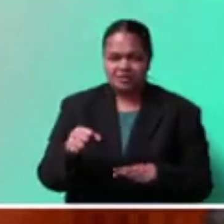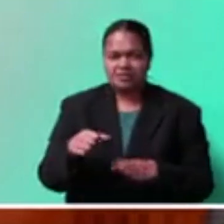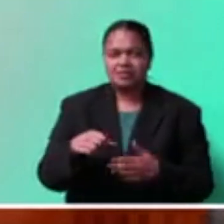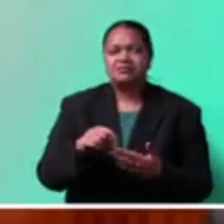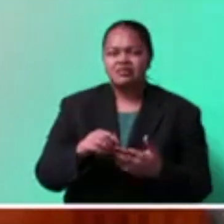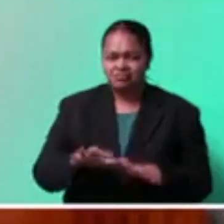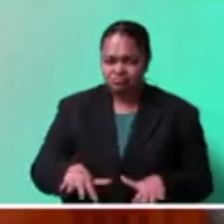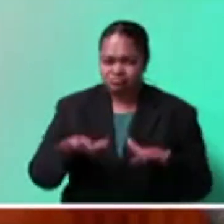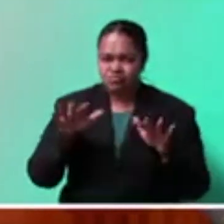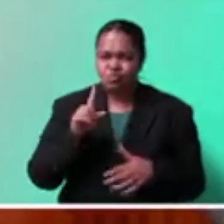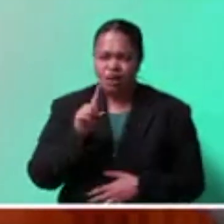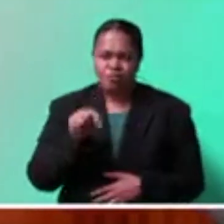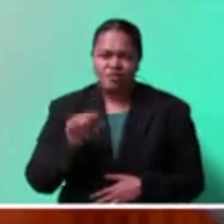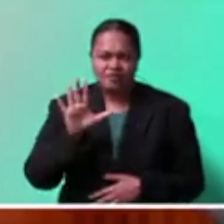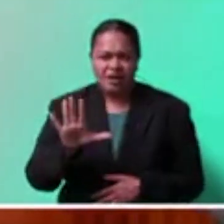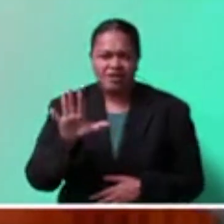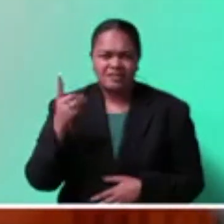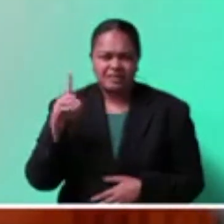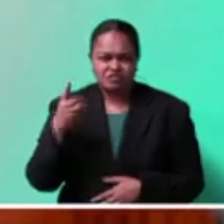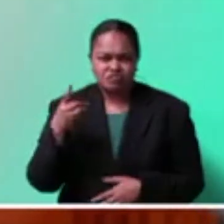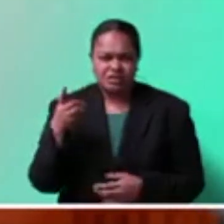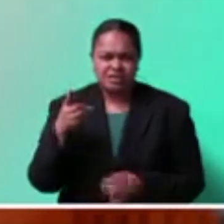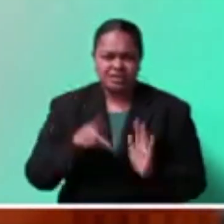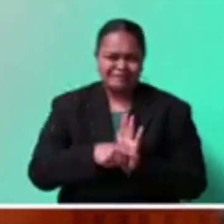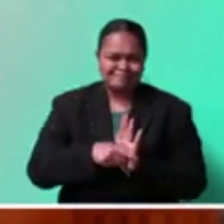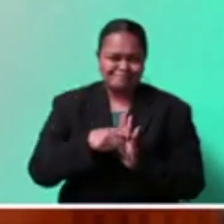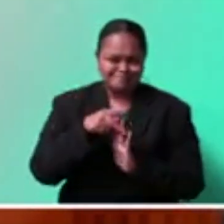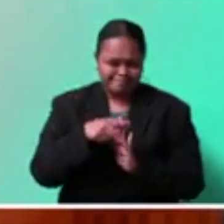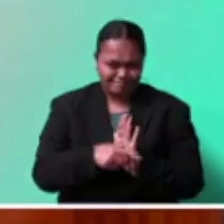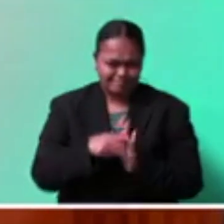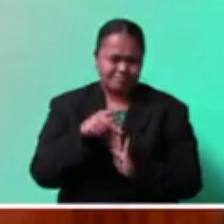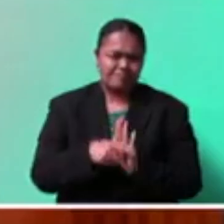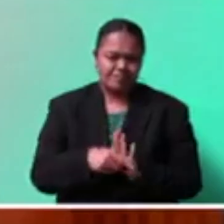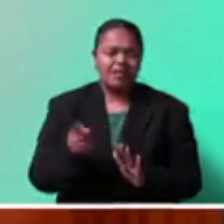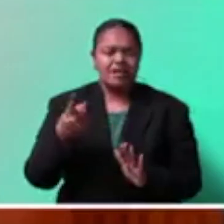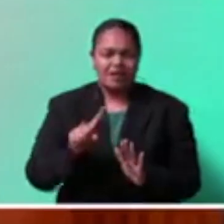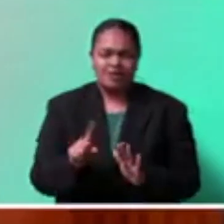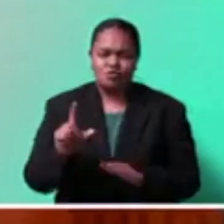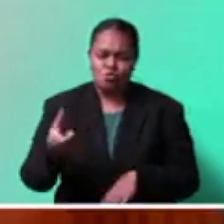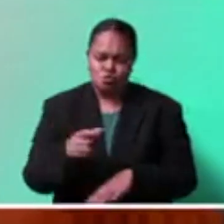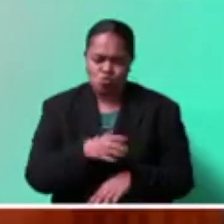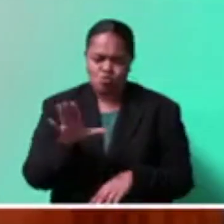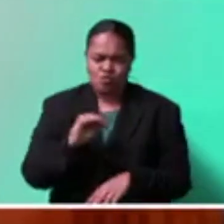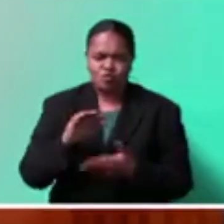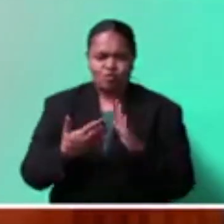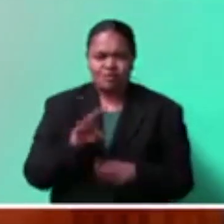1.5 degrees Celsius, what does that mean? And also the effect on coastal communities and the need